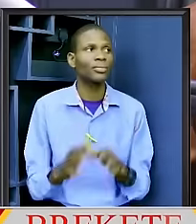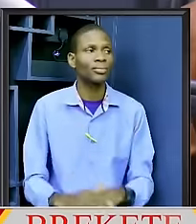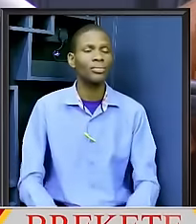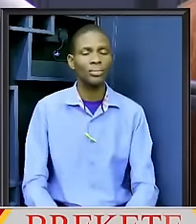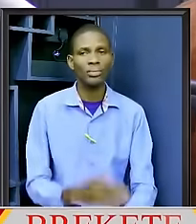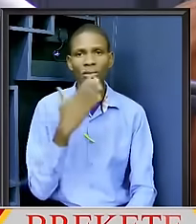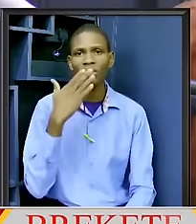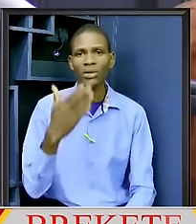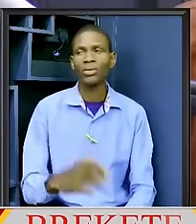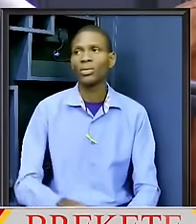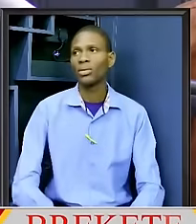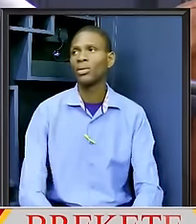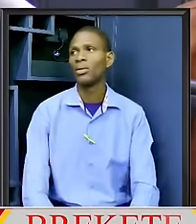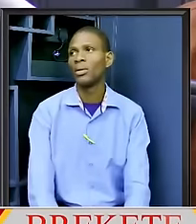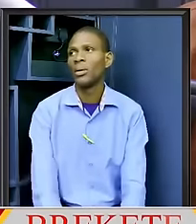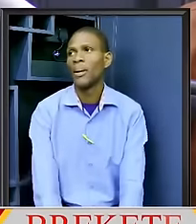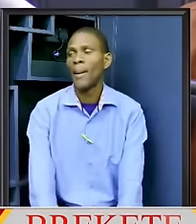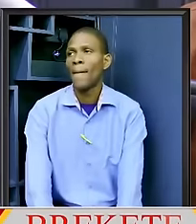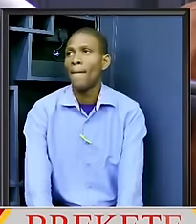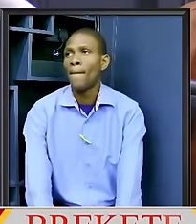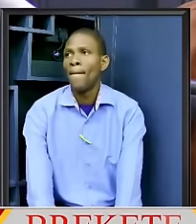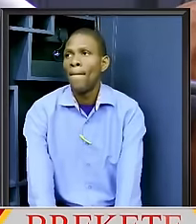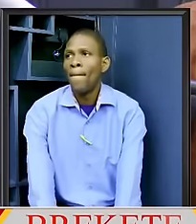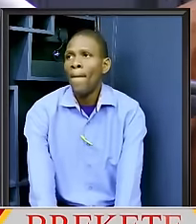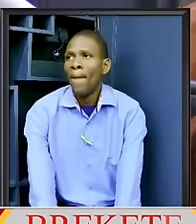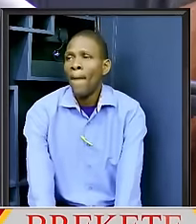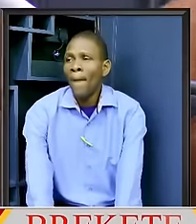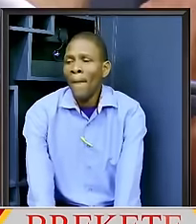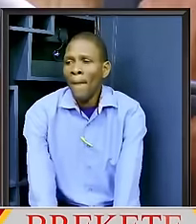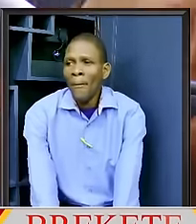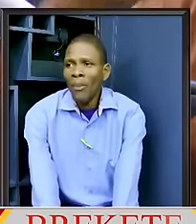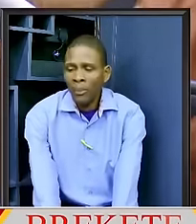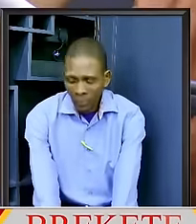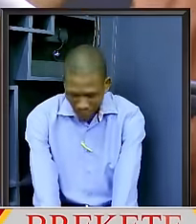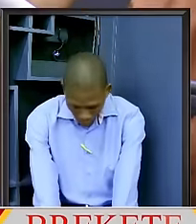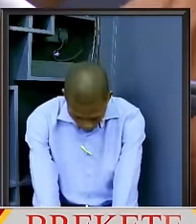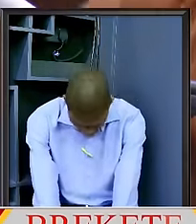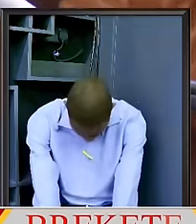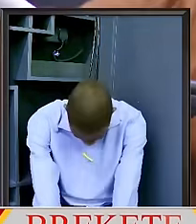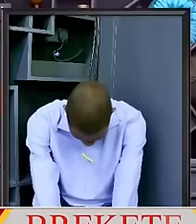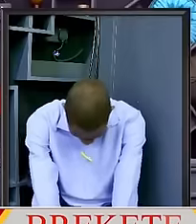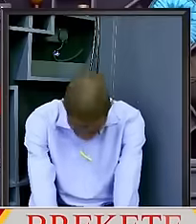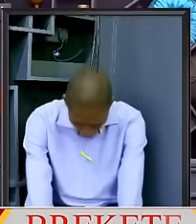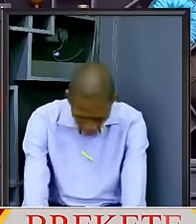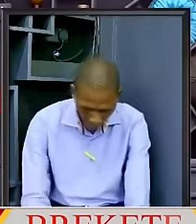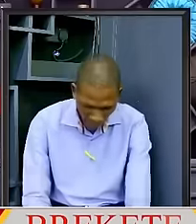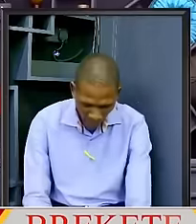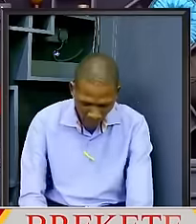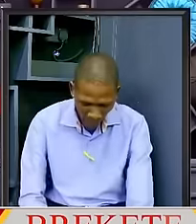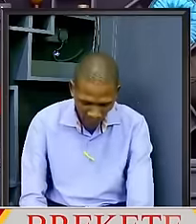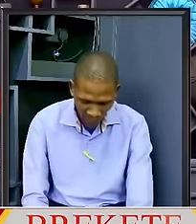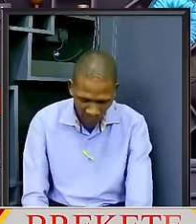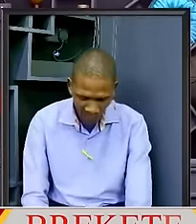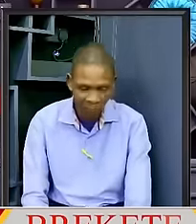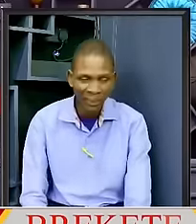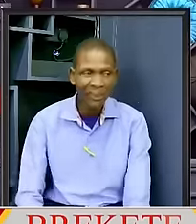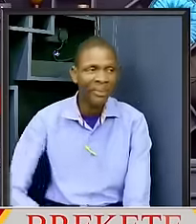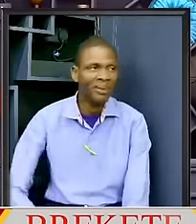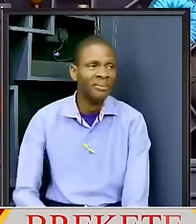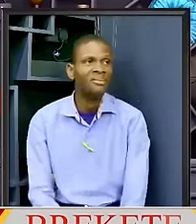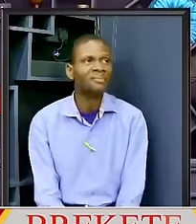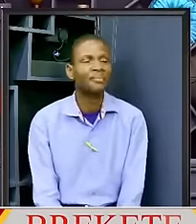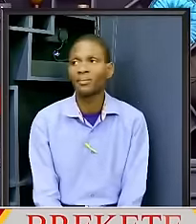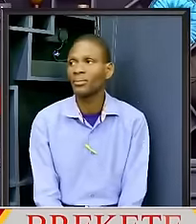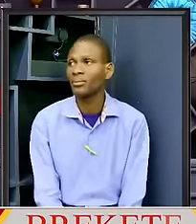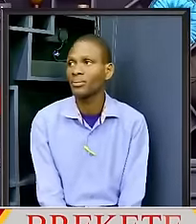Yes, sir. Thank you. Una get anything where una want to talk? Yes, sir. Thank you. See, when I say when they don't talk, say they no get anything to talk